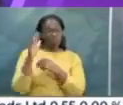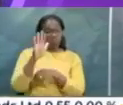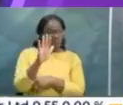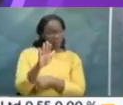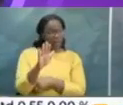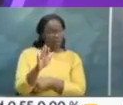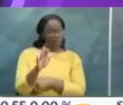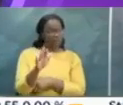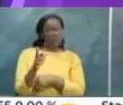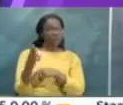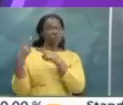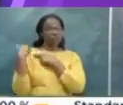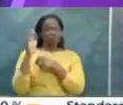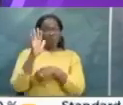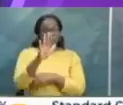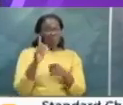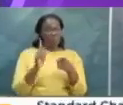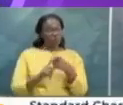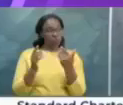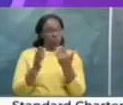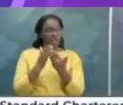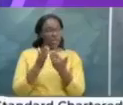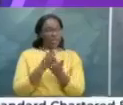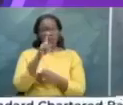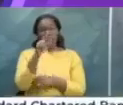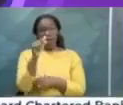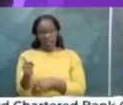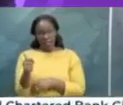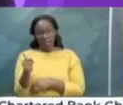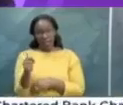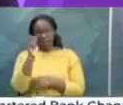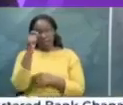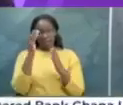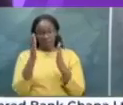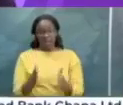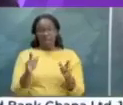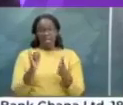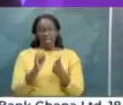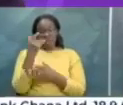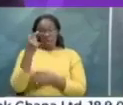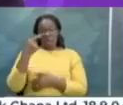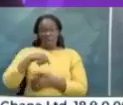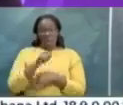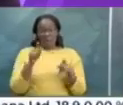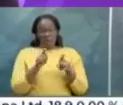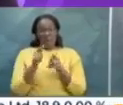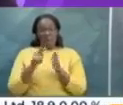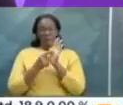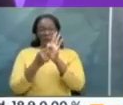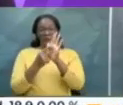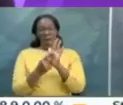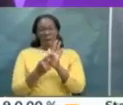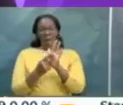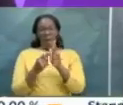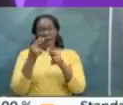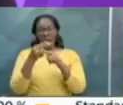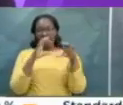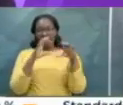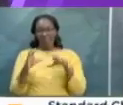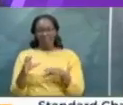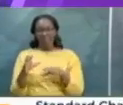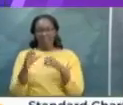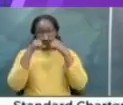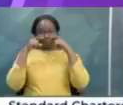It's your duty to really take care of each other as Kenyans. And that's why we're also doing this show for SOKO. Okay. So on